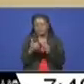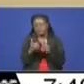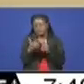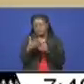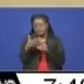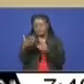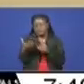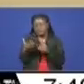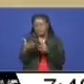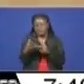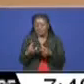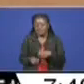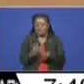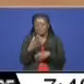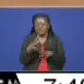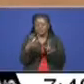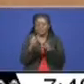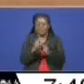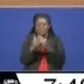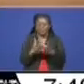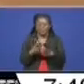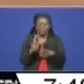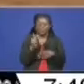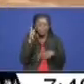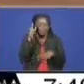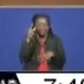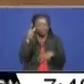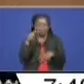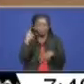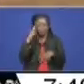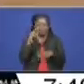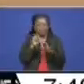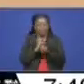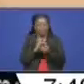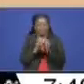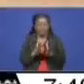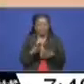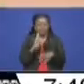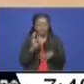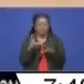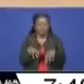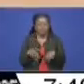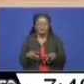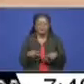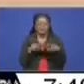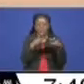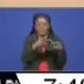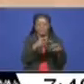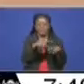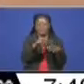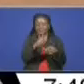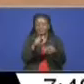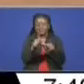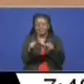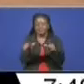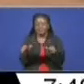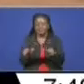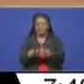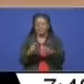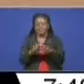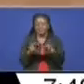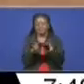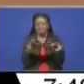and catching, looking for athletes that we can place in other areas of the